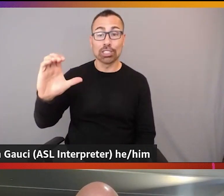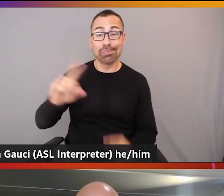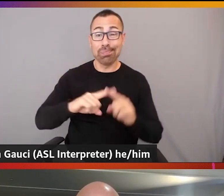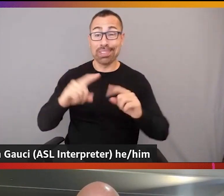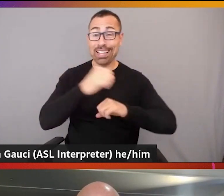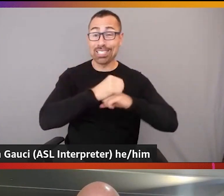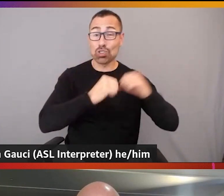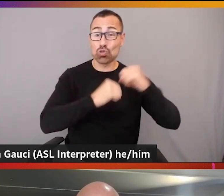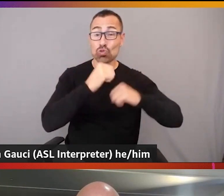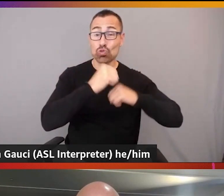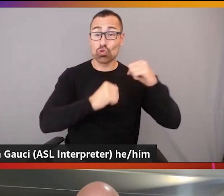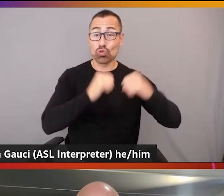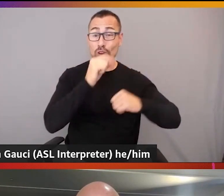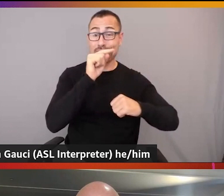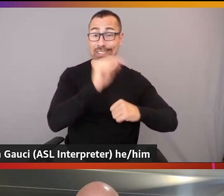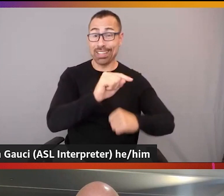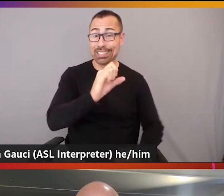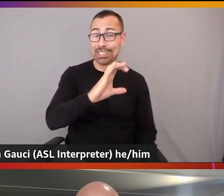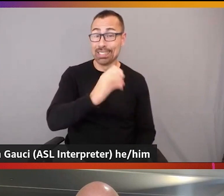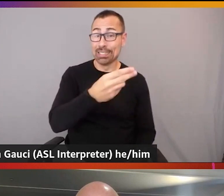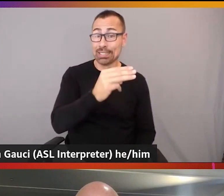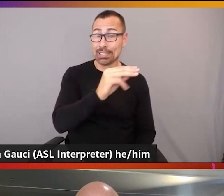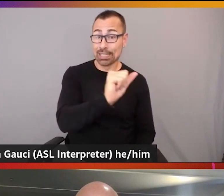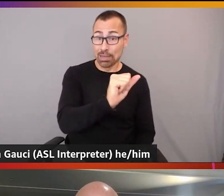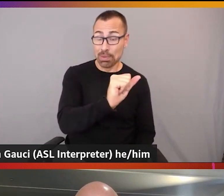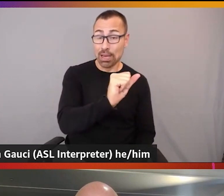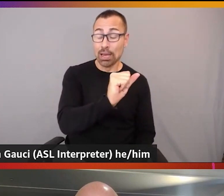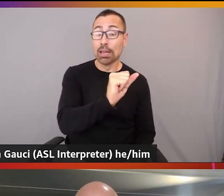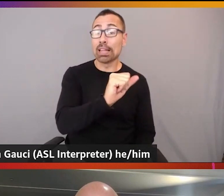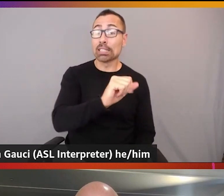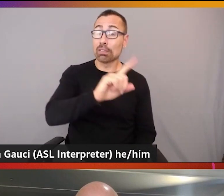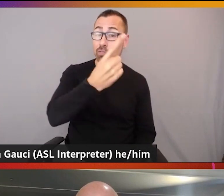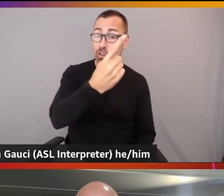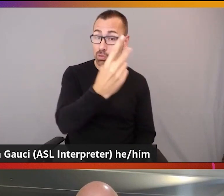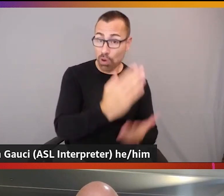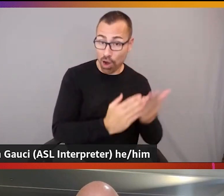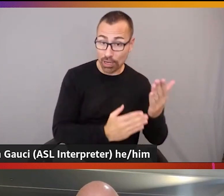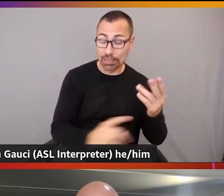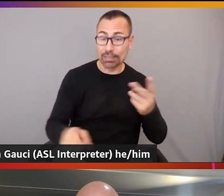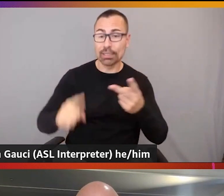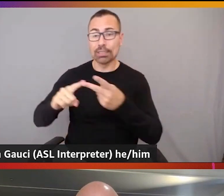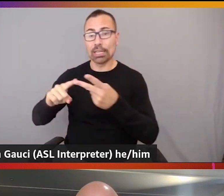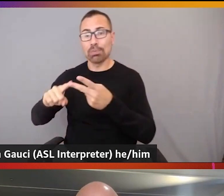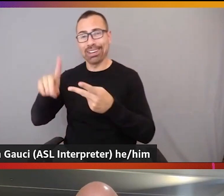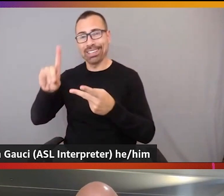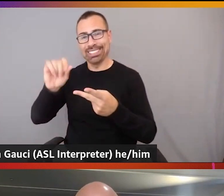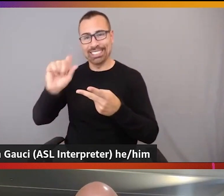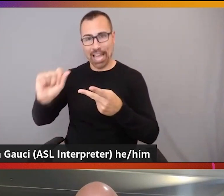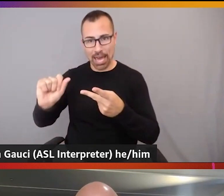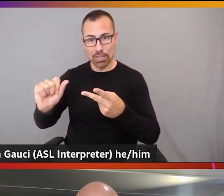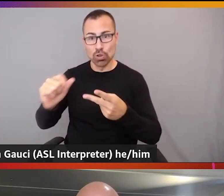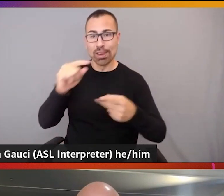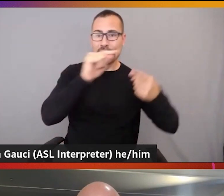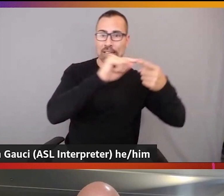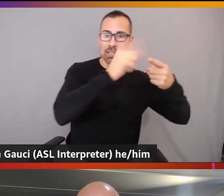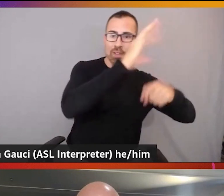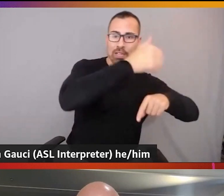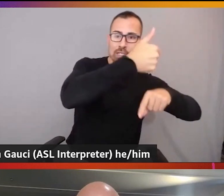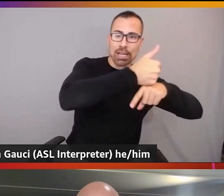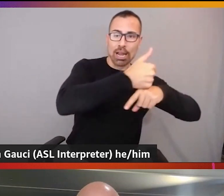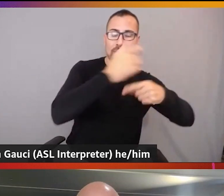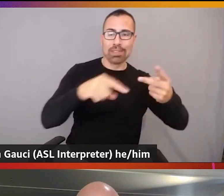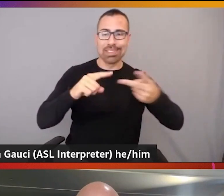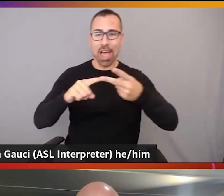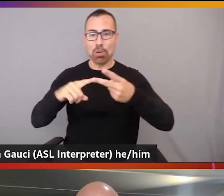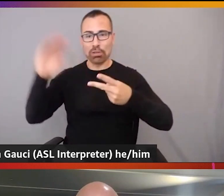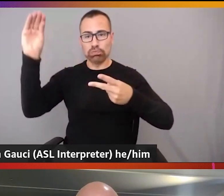database. Once you've got that, you then populate it with data. And the database migration service was all about moving the